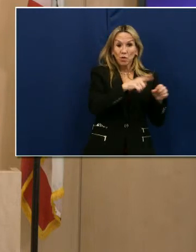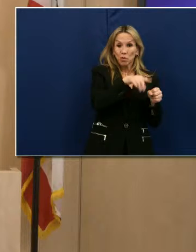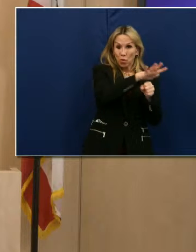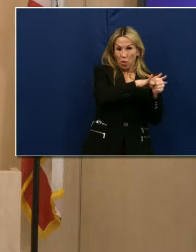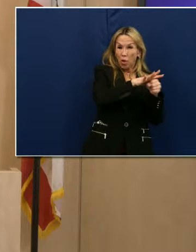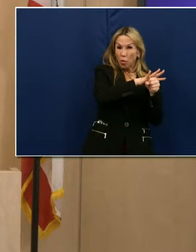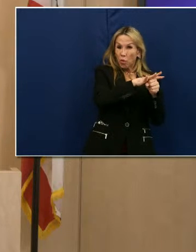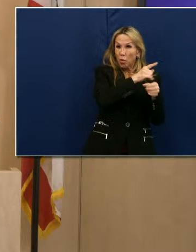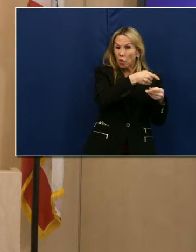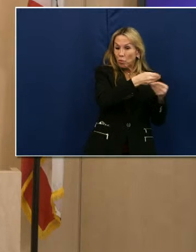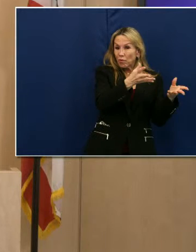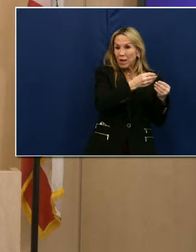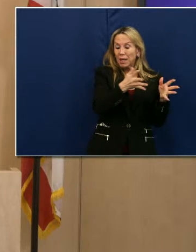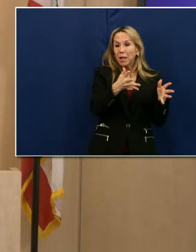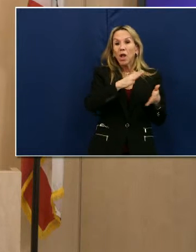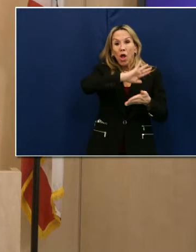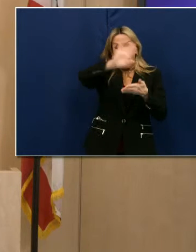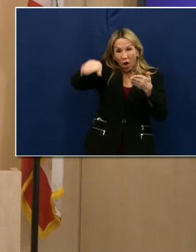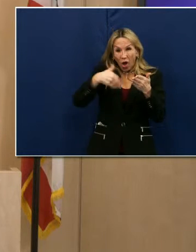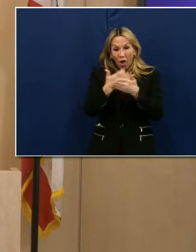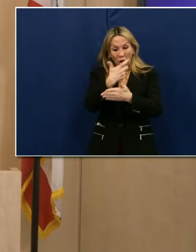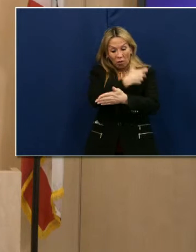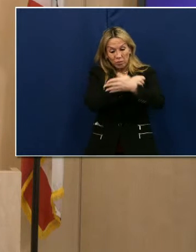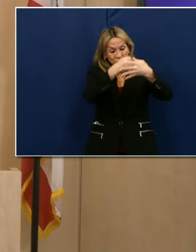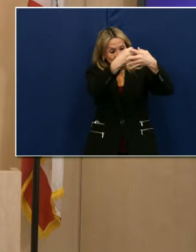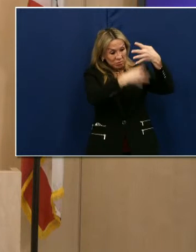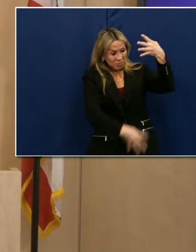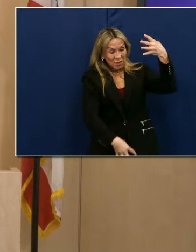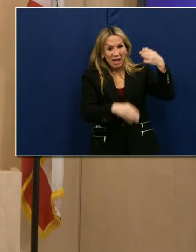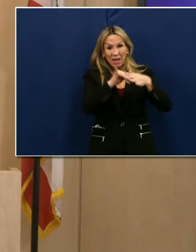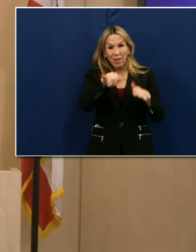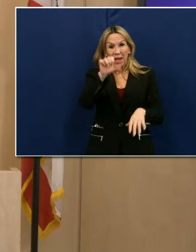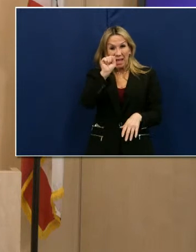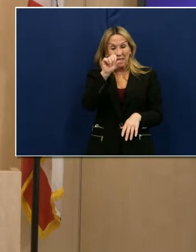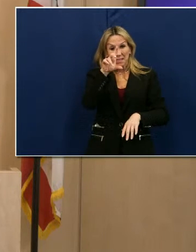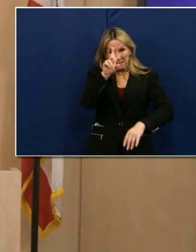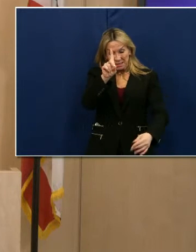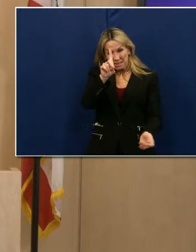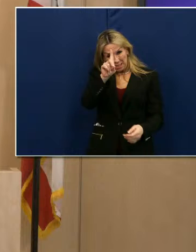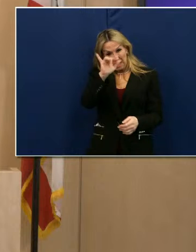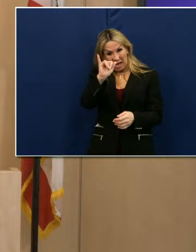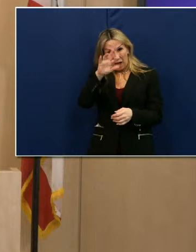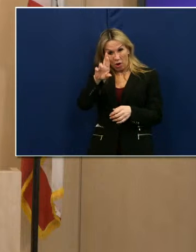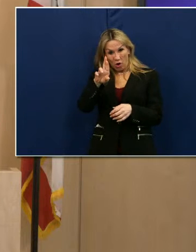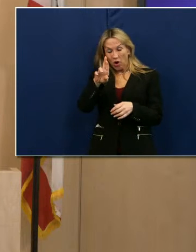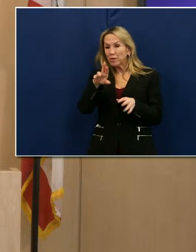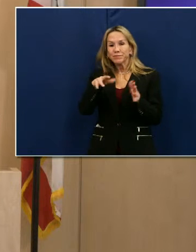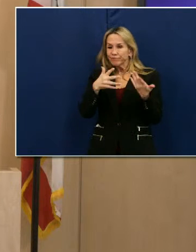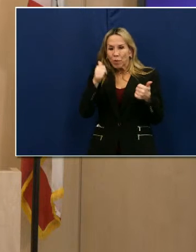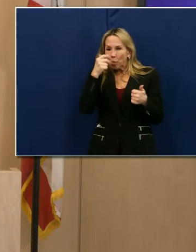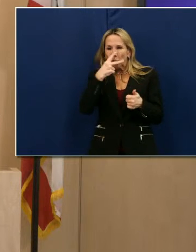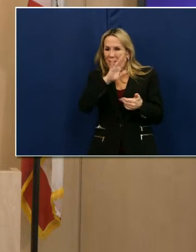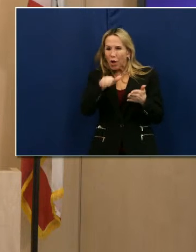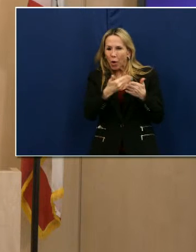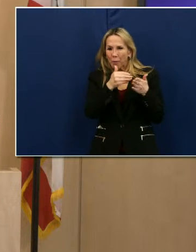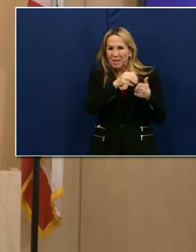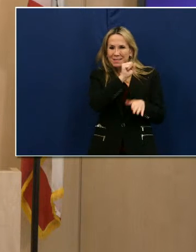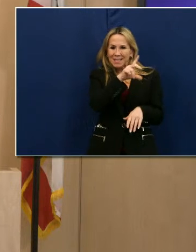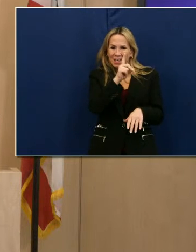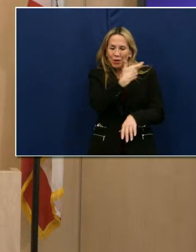see all of those vaccinations in the SDIR, because remember, we don't want our providers to